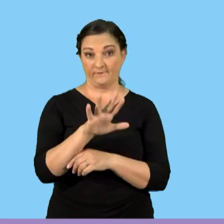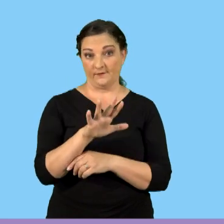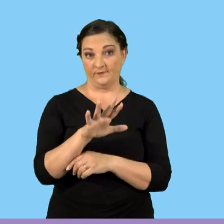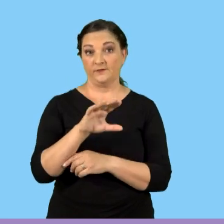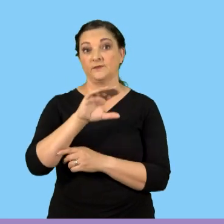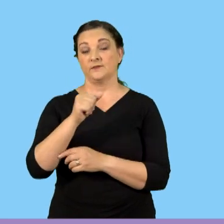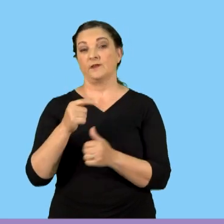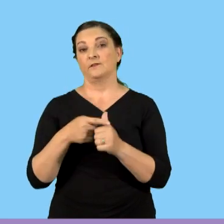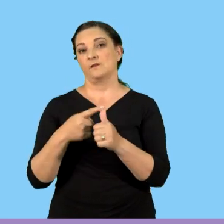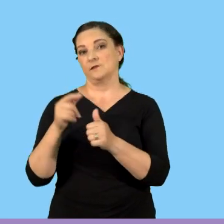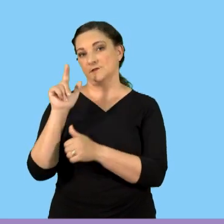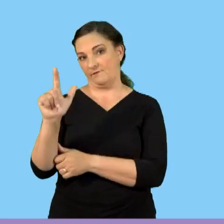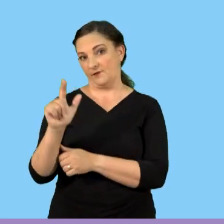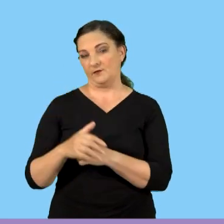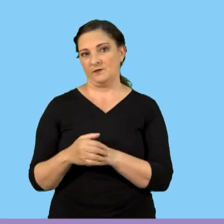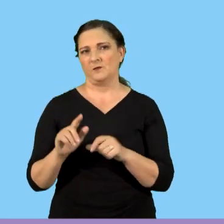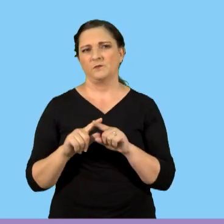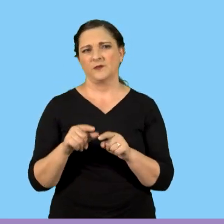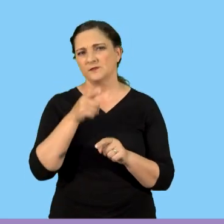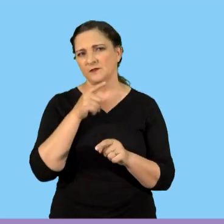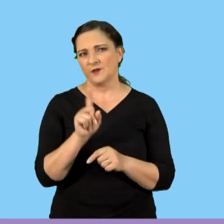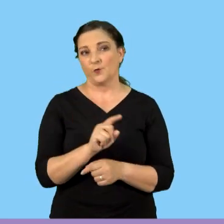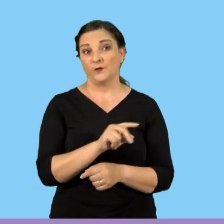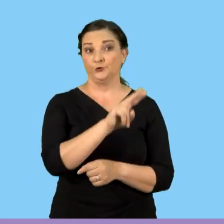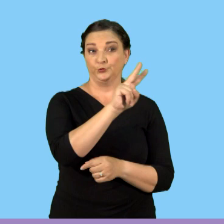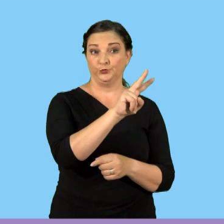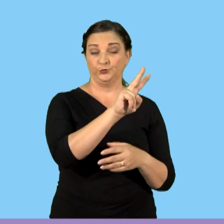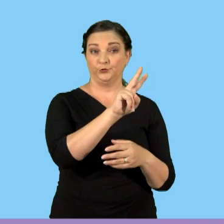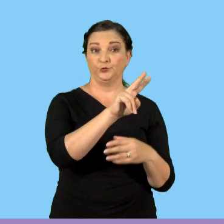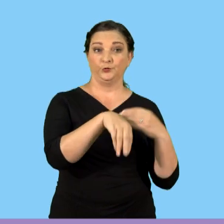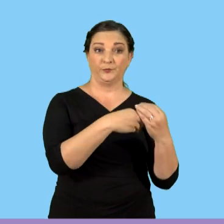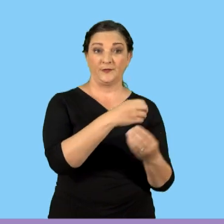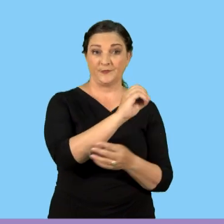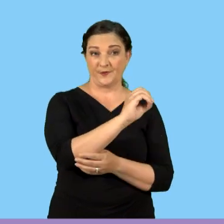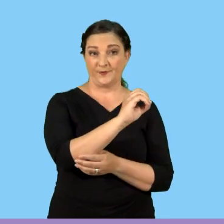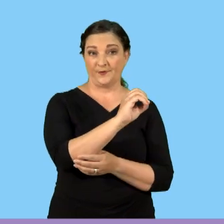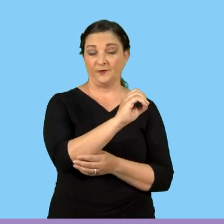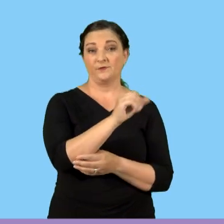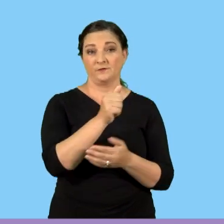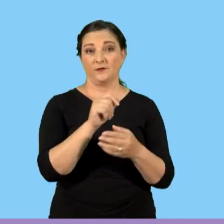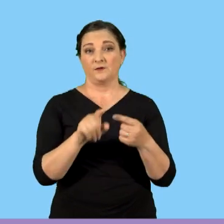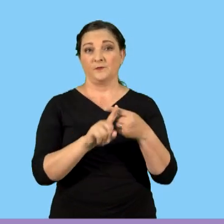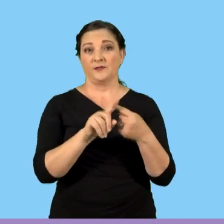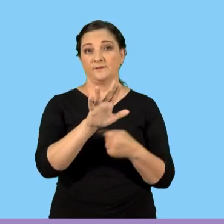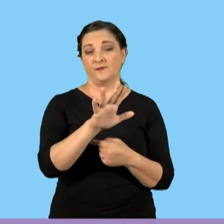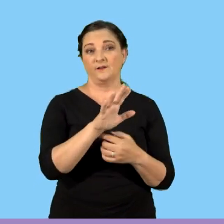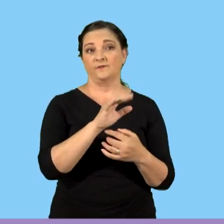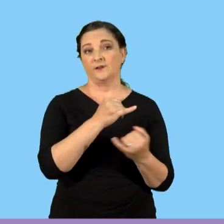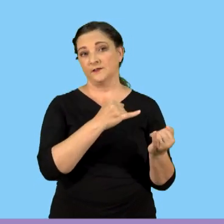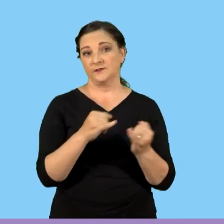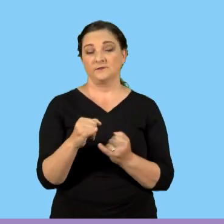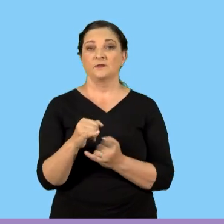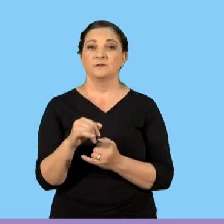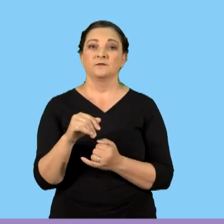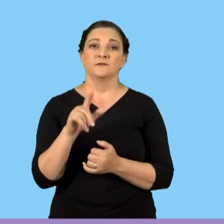2. And when we add 5, that is going to give us a 7. But again, if we say 2 plus 0 and we add 5, that still